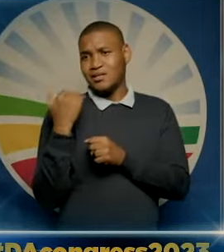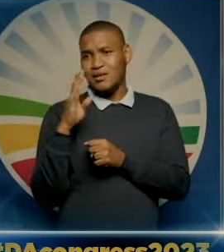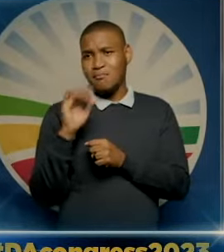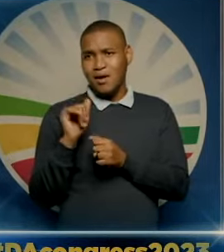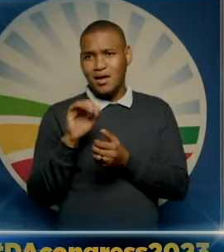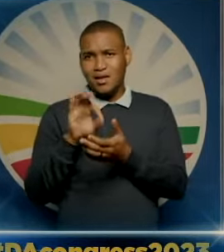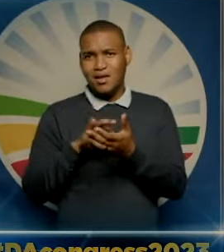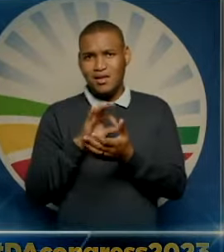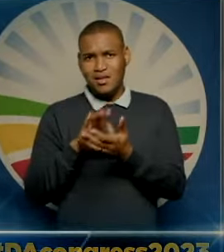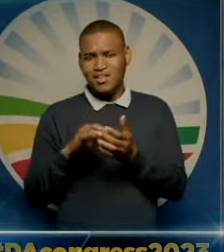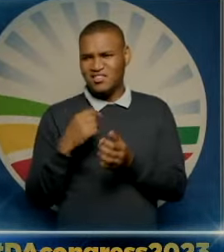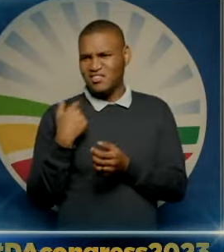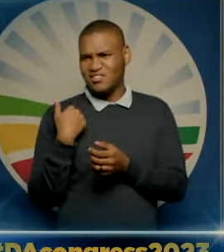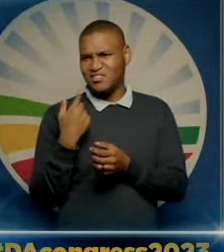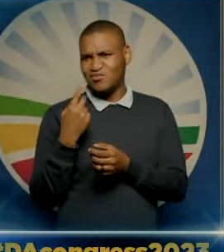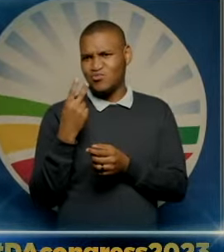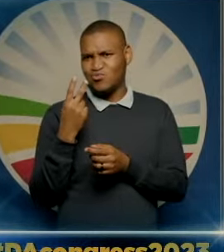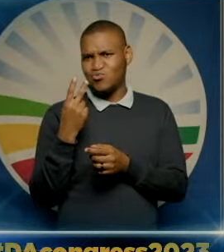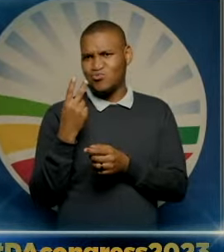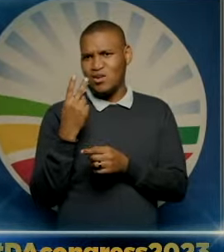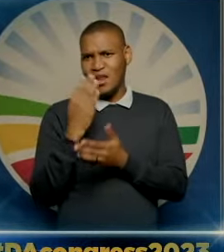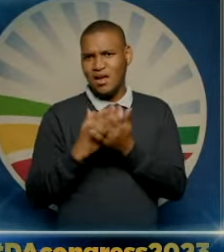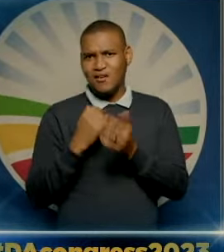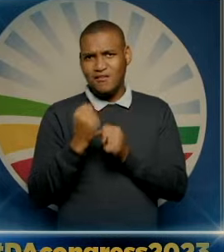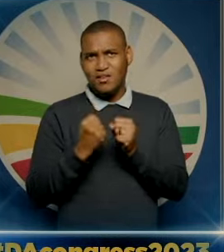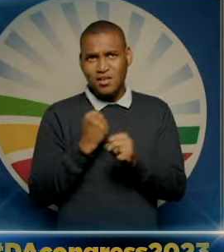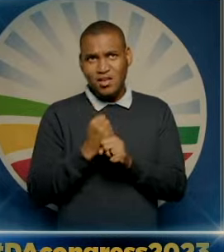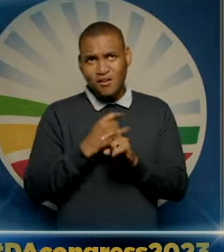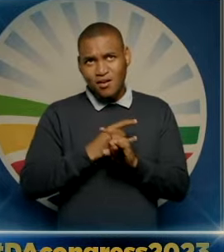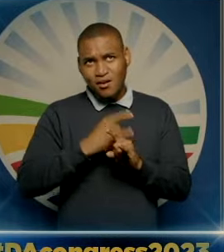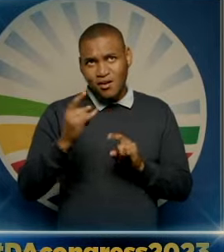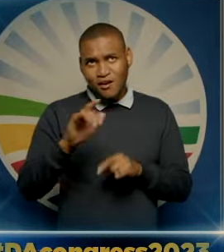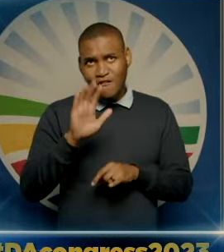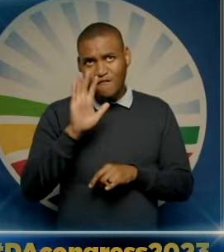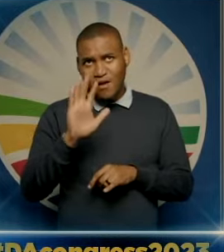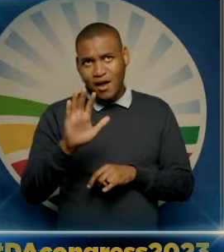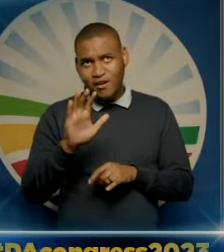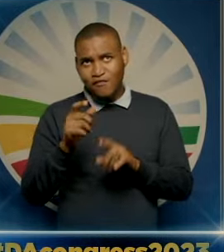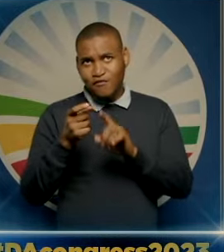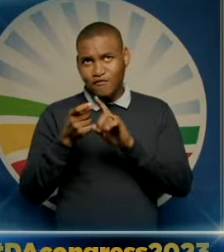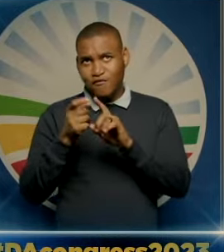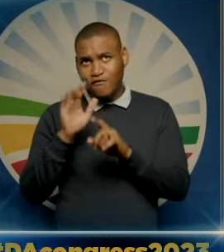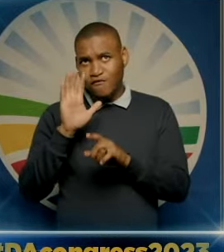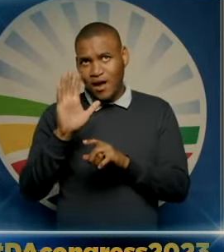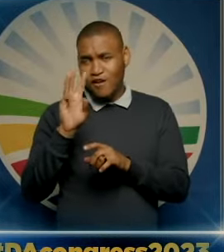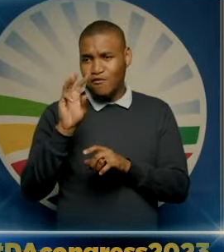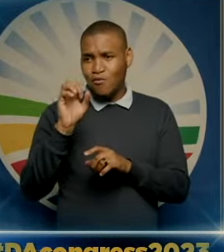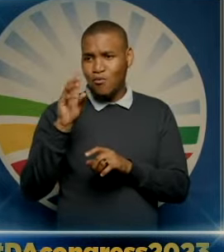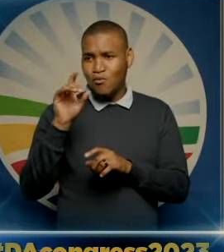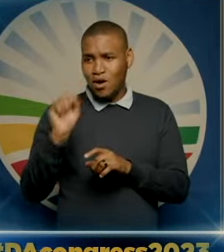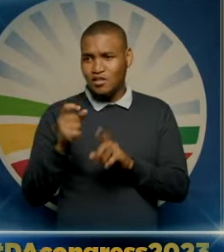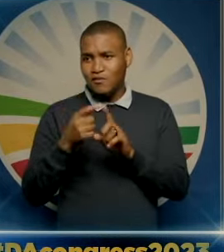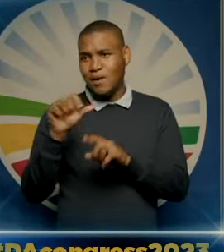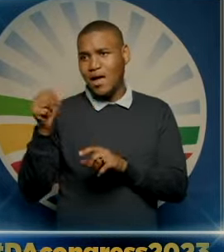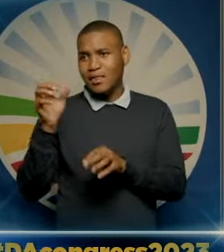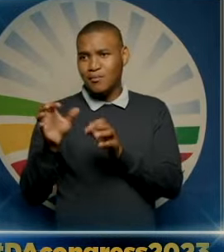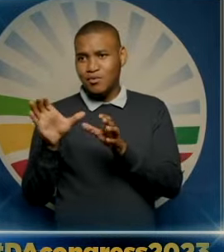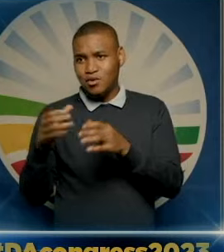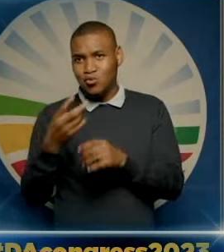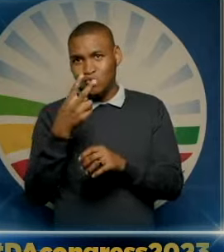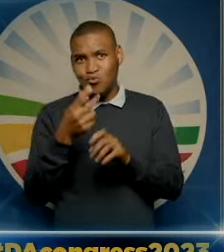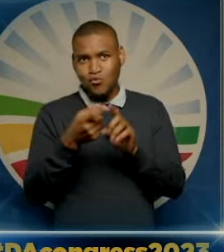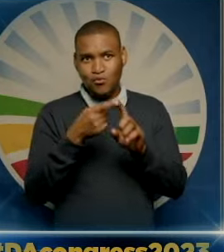by-elections, in just 2.5 years, the DA has won 5 wards from other parties, and 2 of